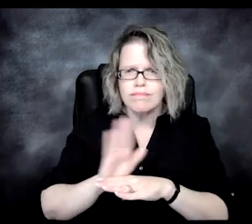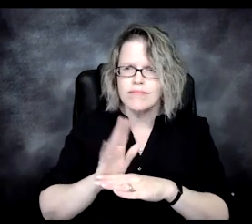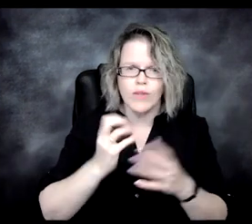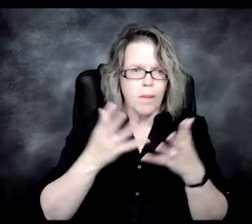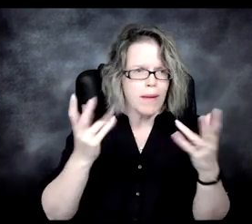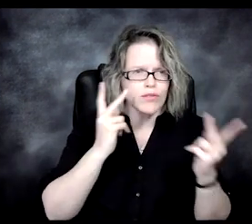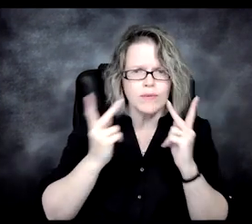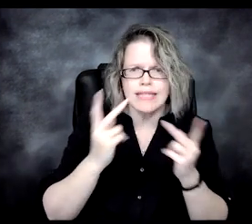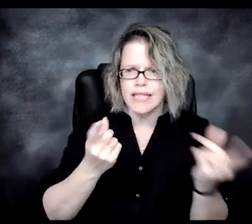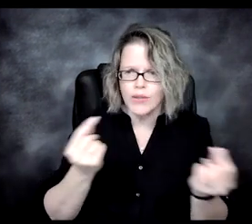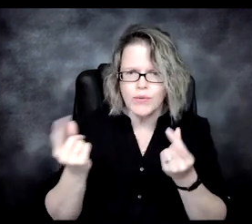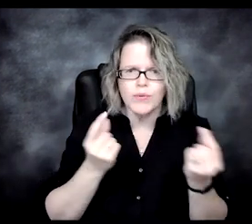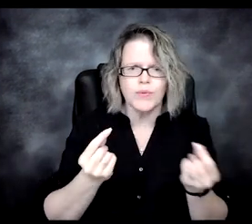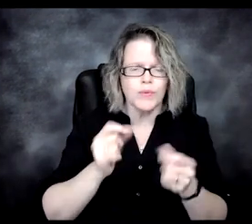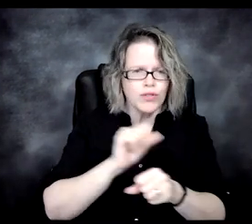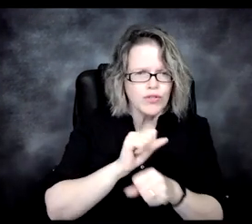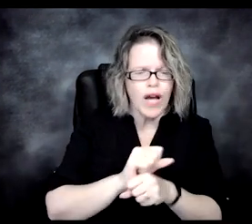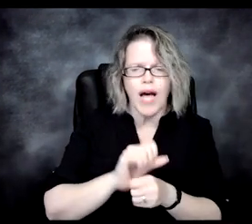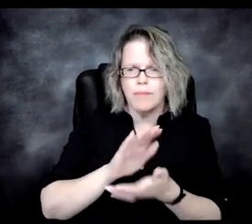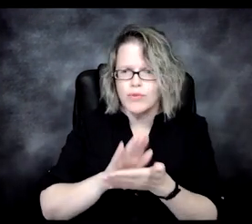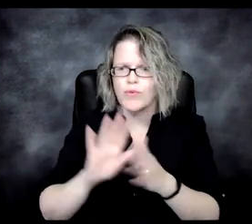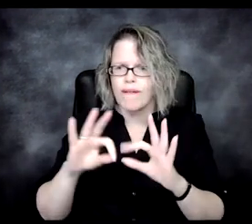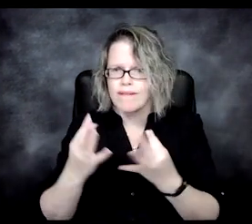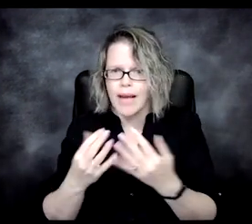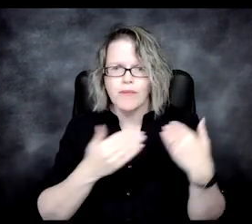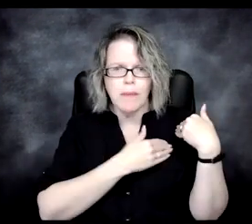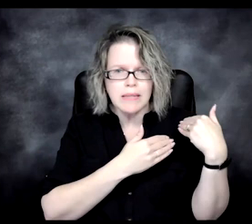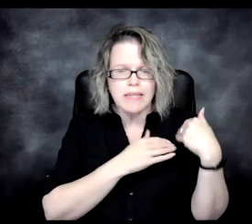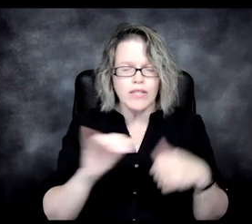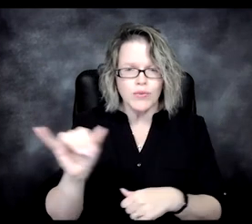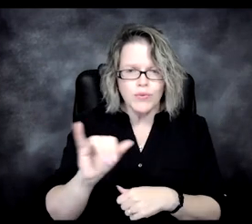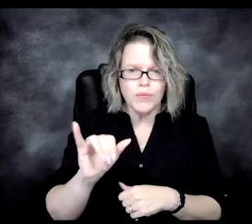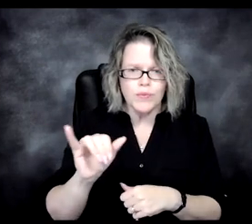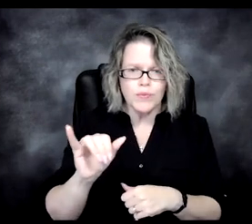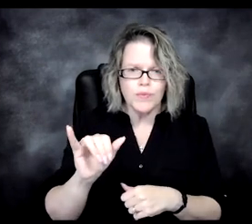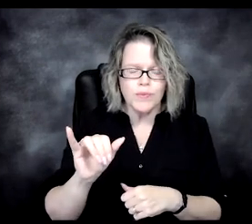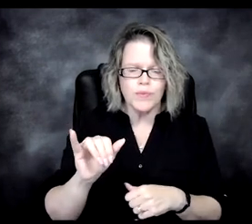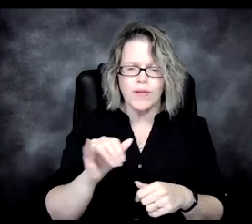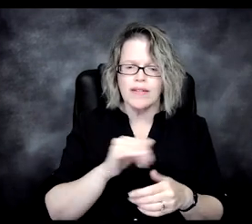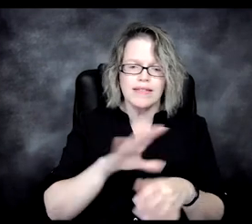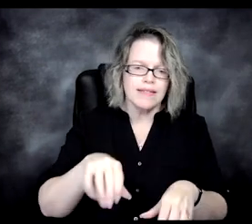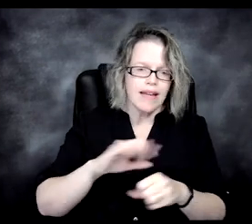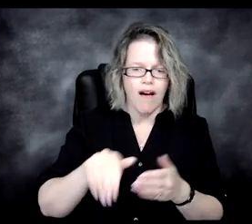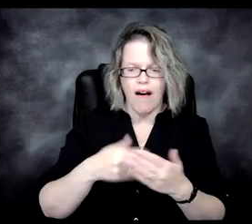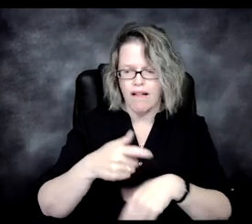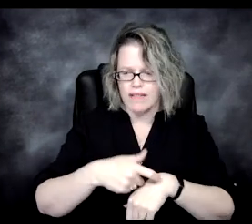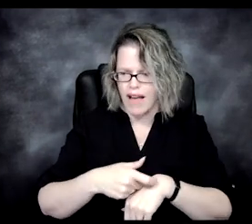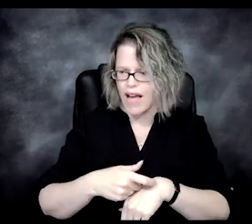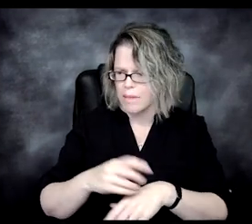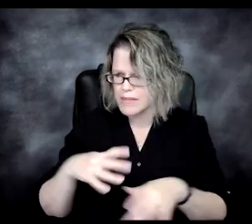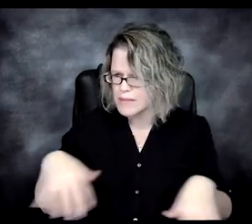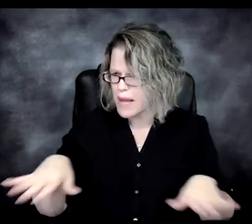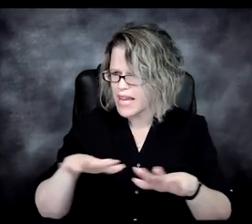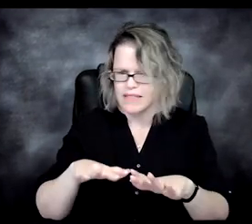see and do. Jobs, school, family, responsibilities too. Taking all your time and space so that